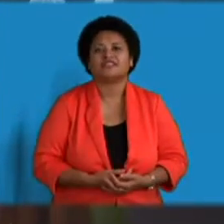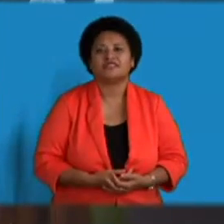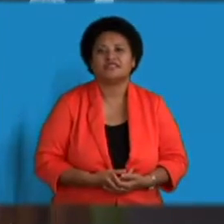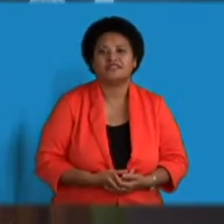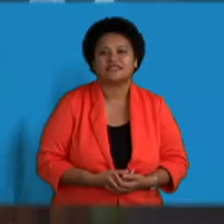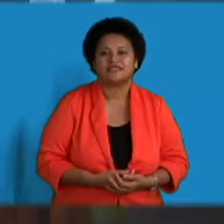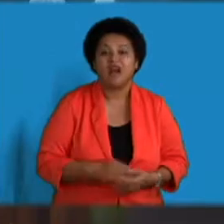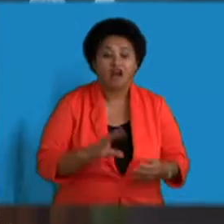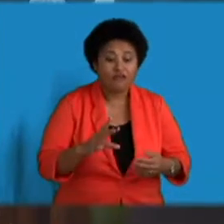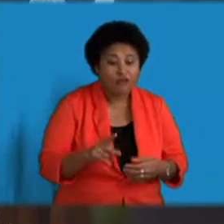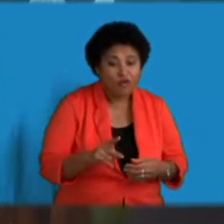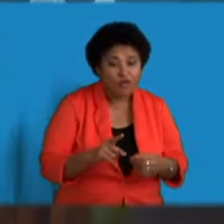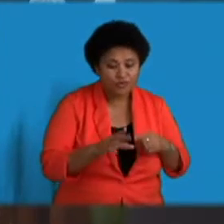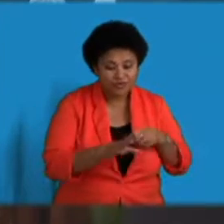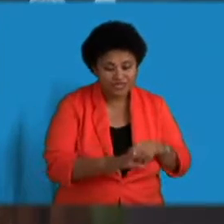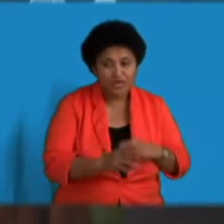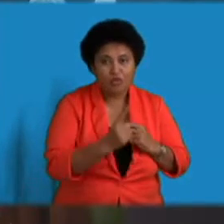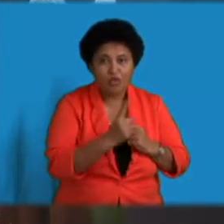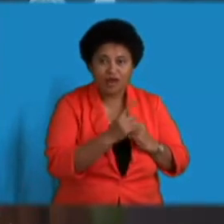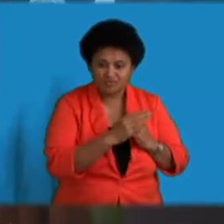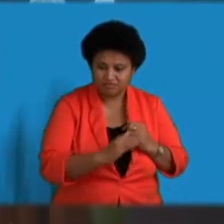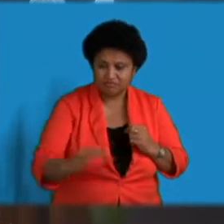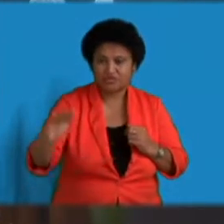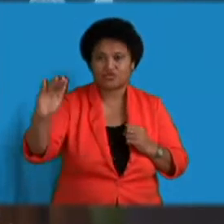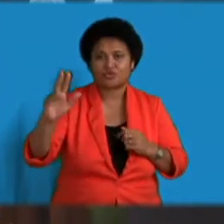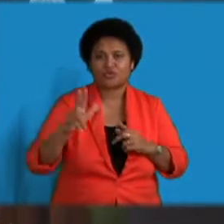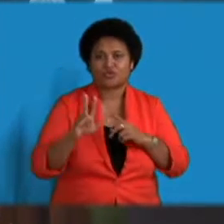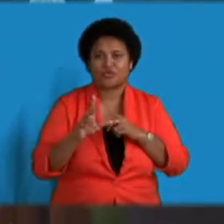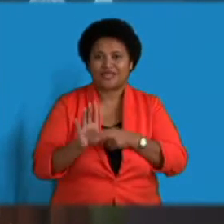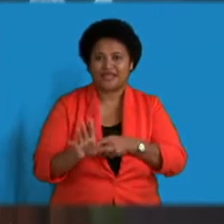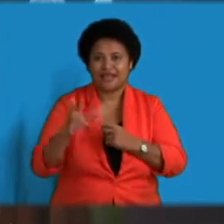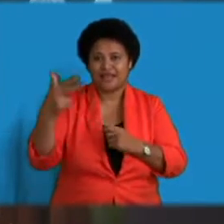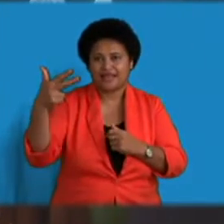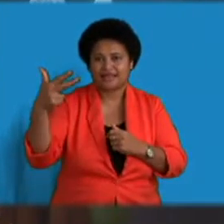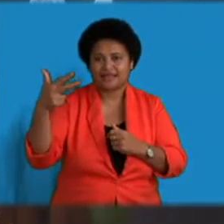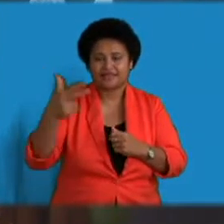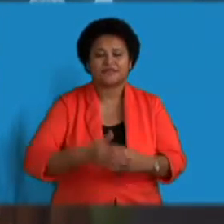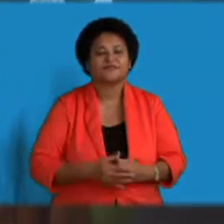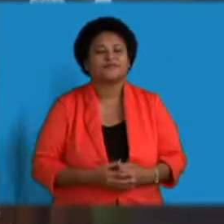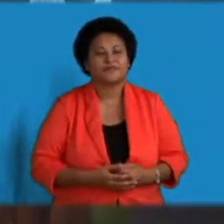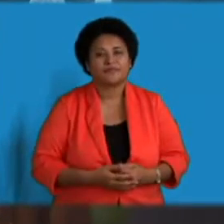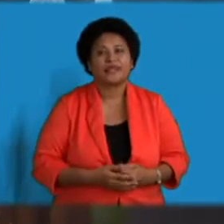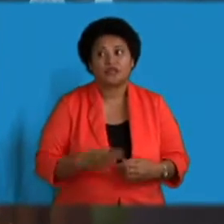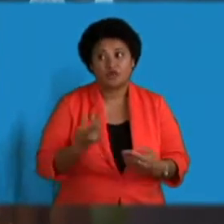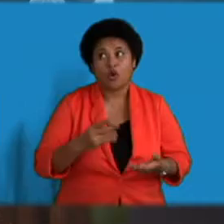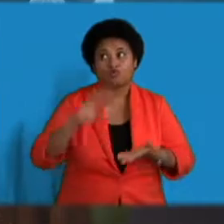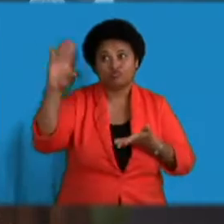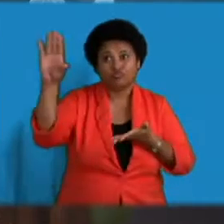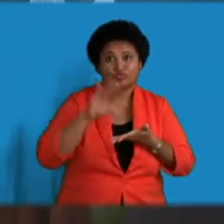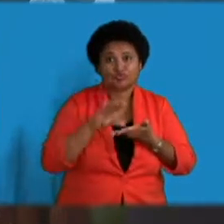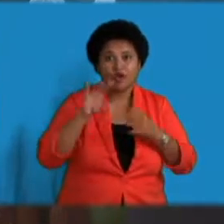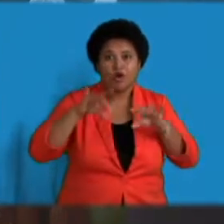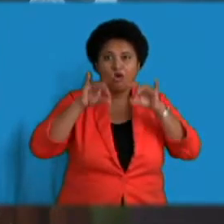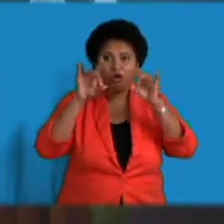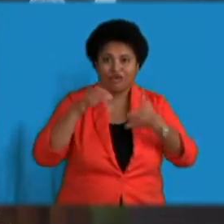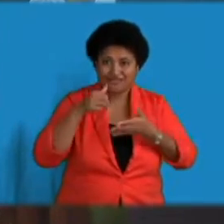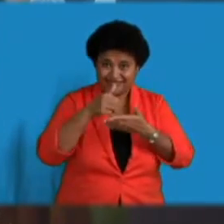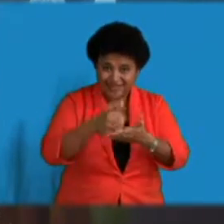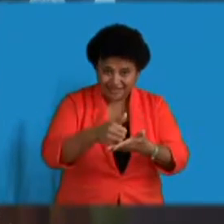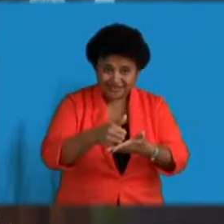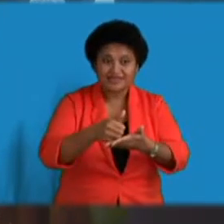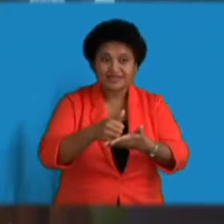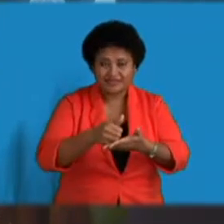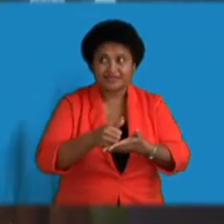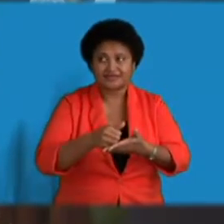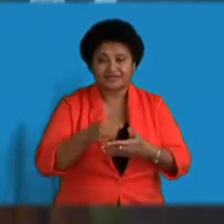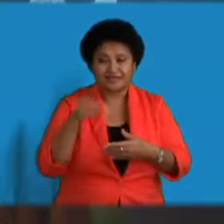8. So with the funding from OZAID, we have, through the Read